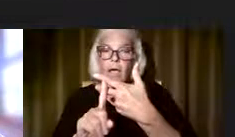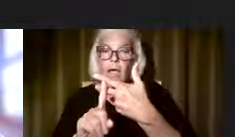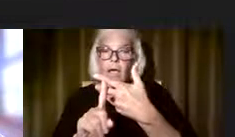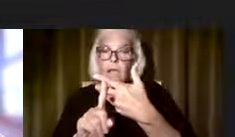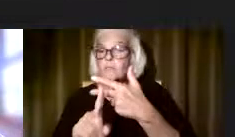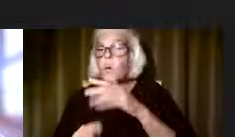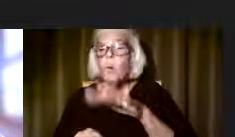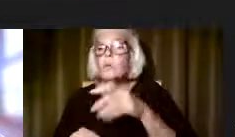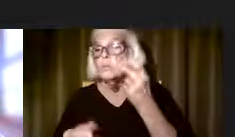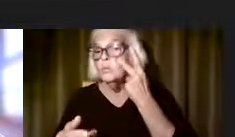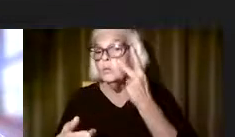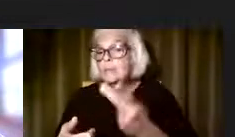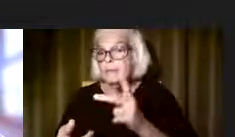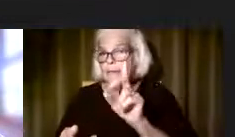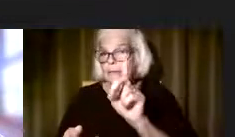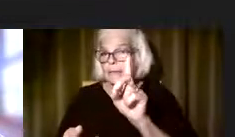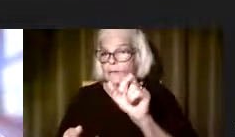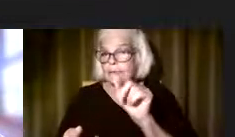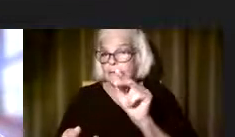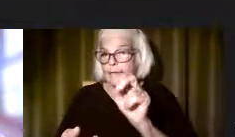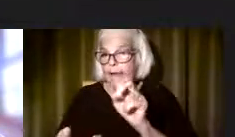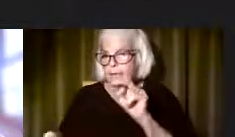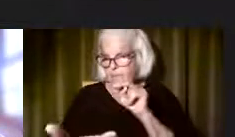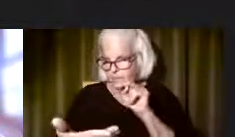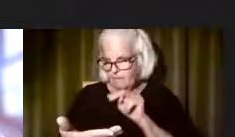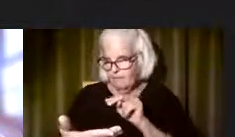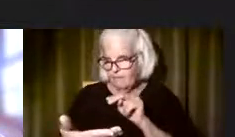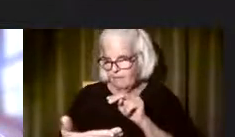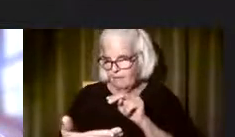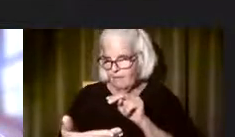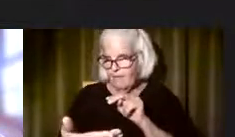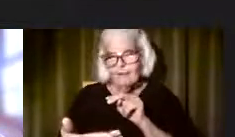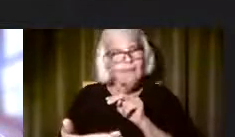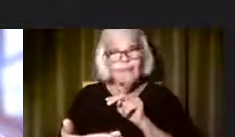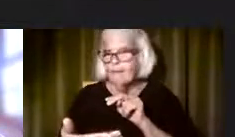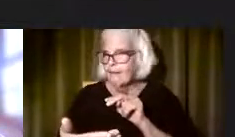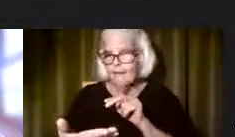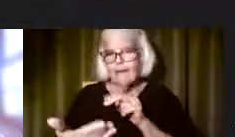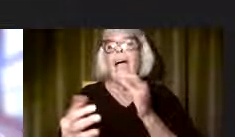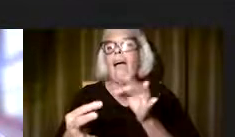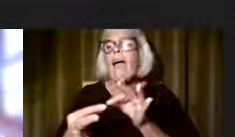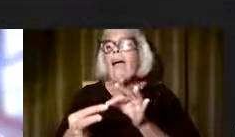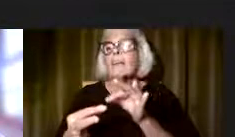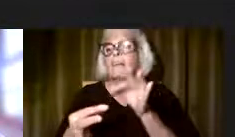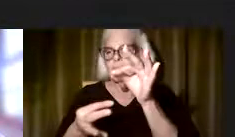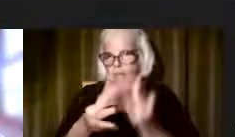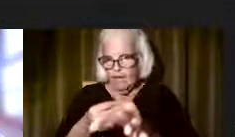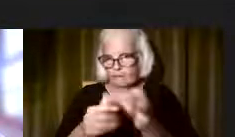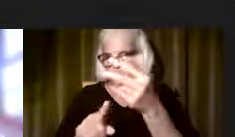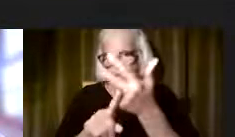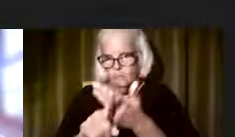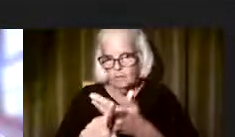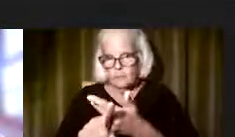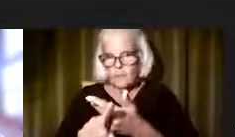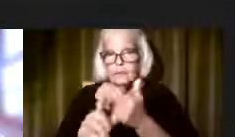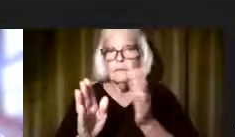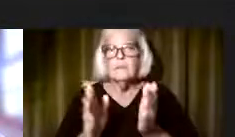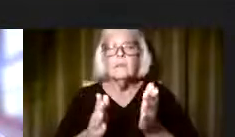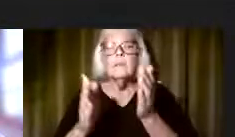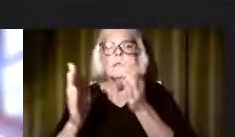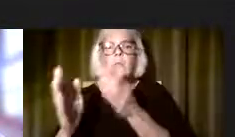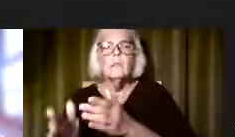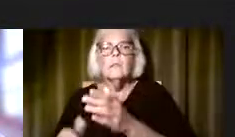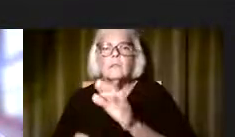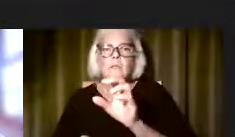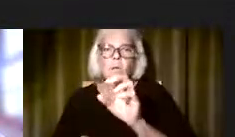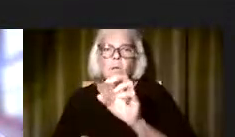box. Intrivo OnGo, if you go to a public testing site in the next couple of days and pick up some Intrivo